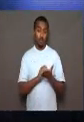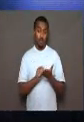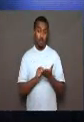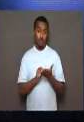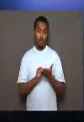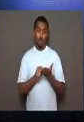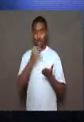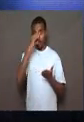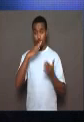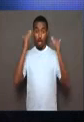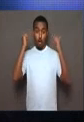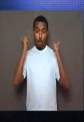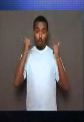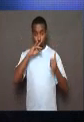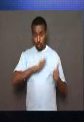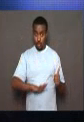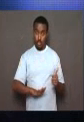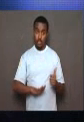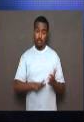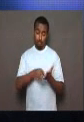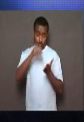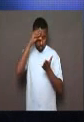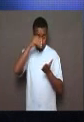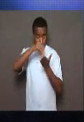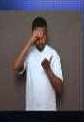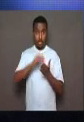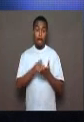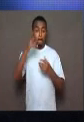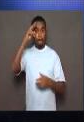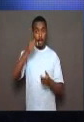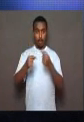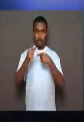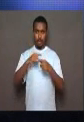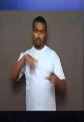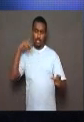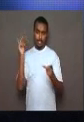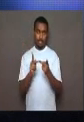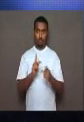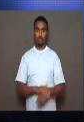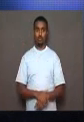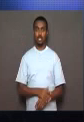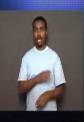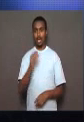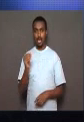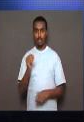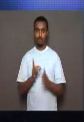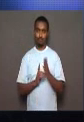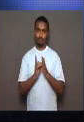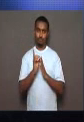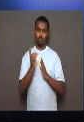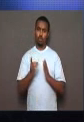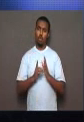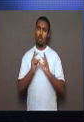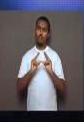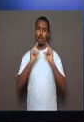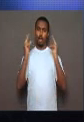Perhaps you wrote that the man hopes that his children will be educated, become successful, and